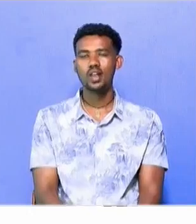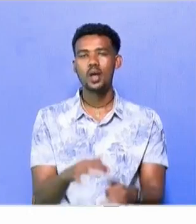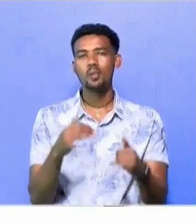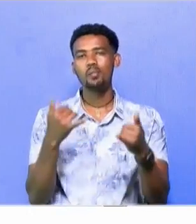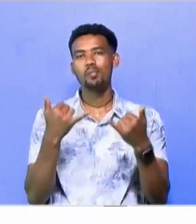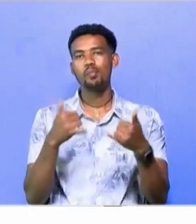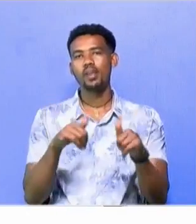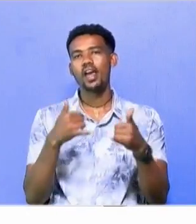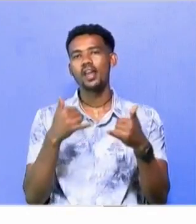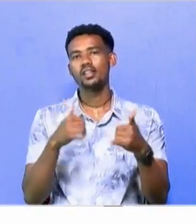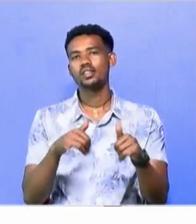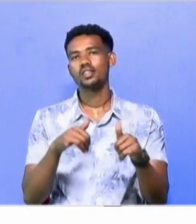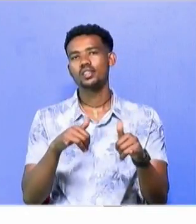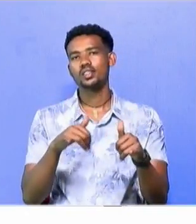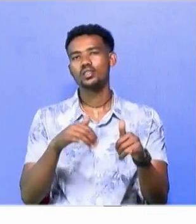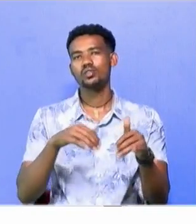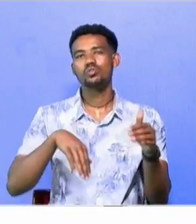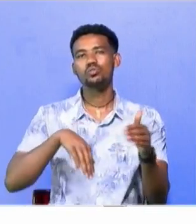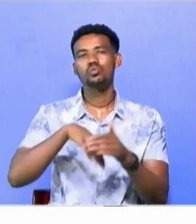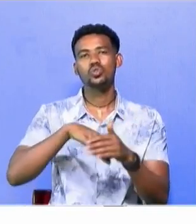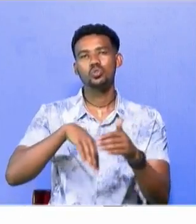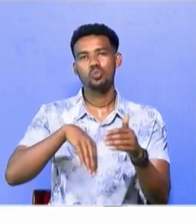playing